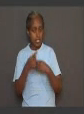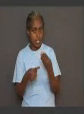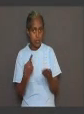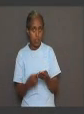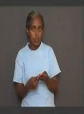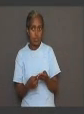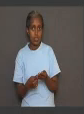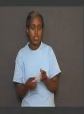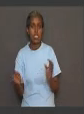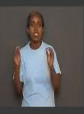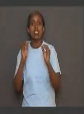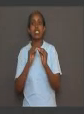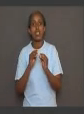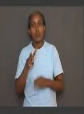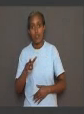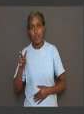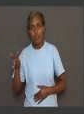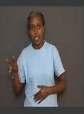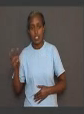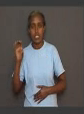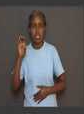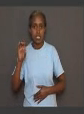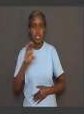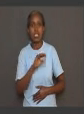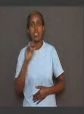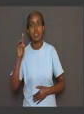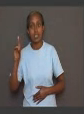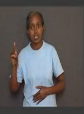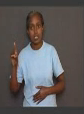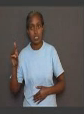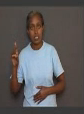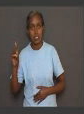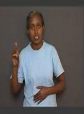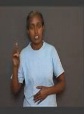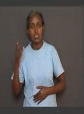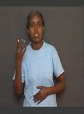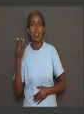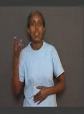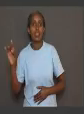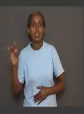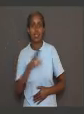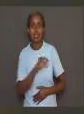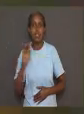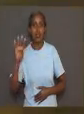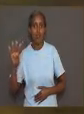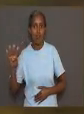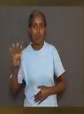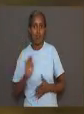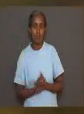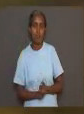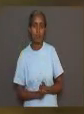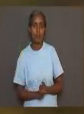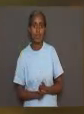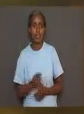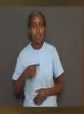Therefore, the sum of vectors C and D is 18 and 4.